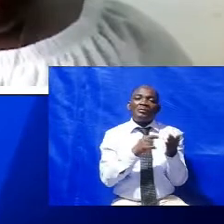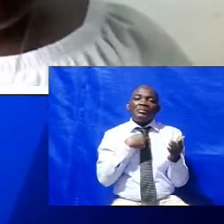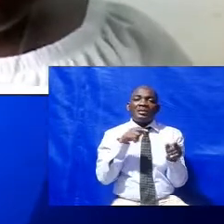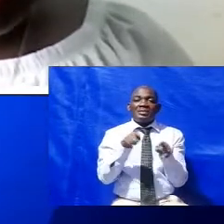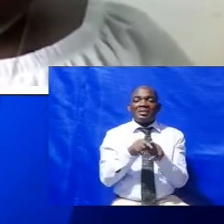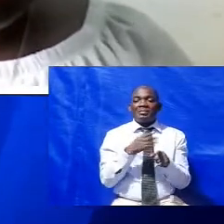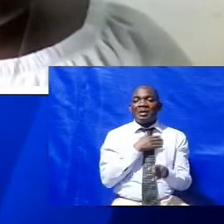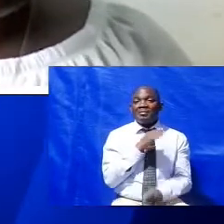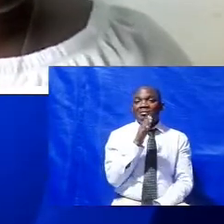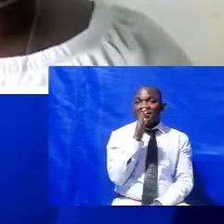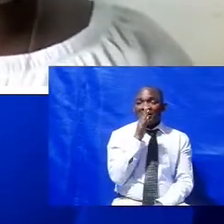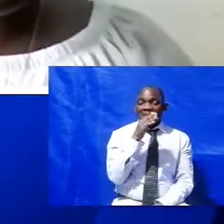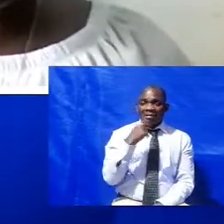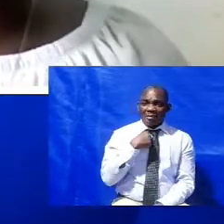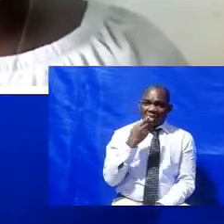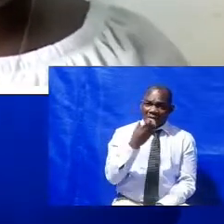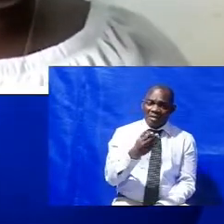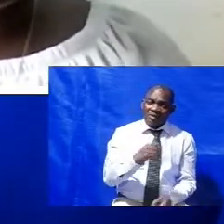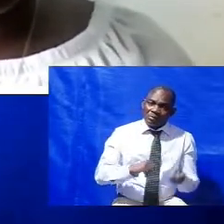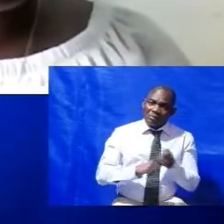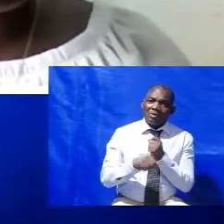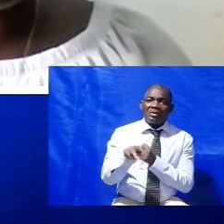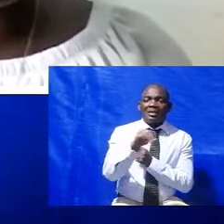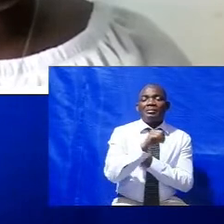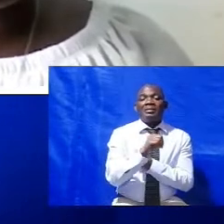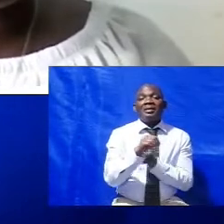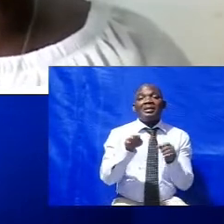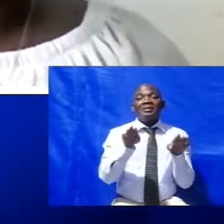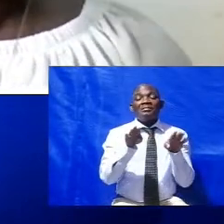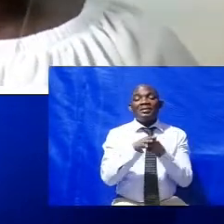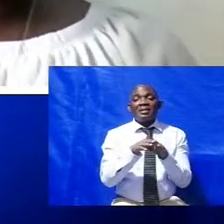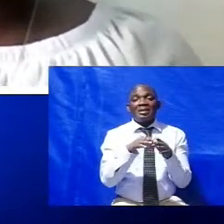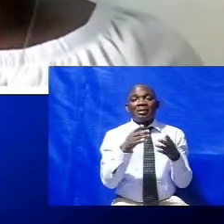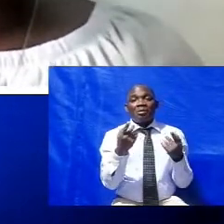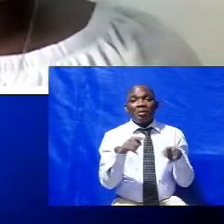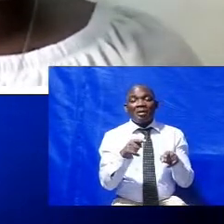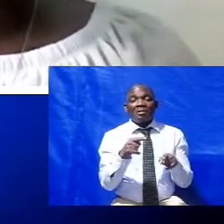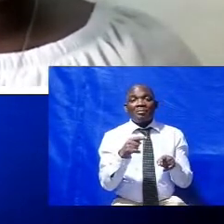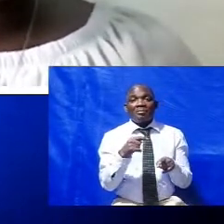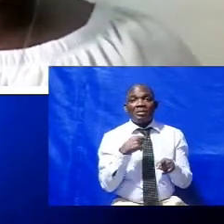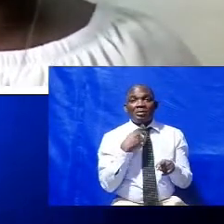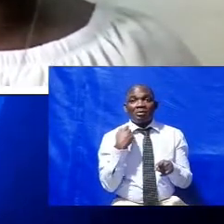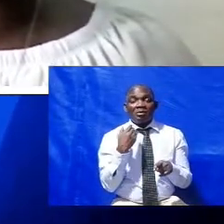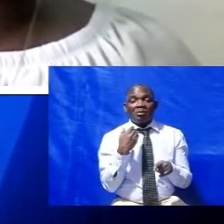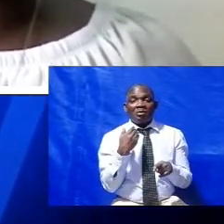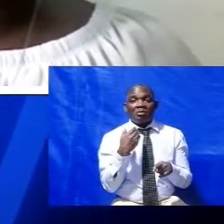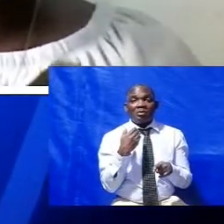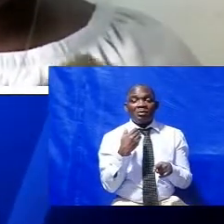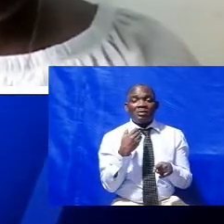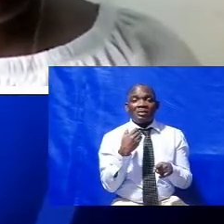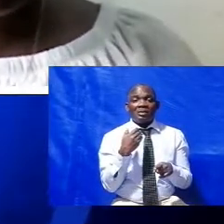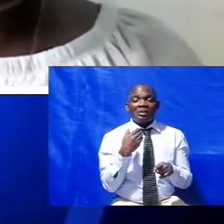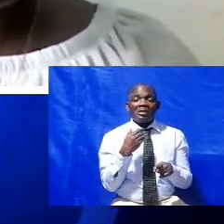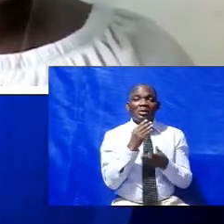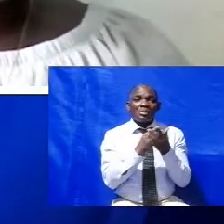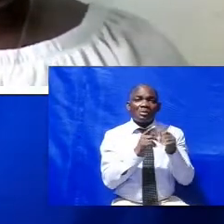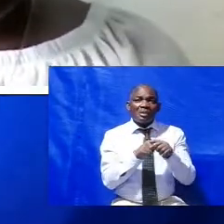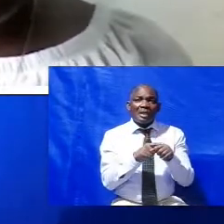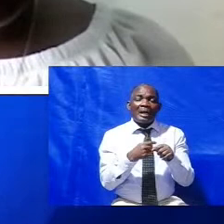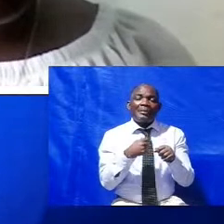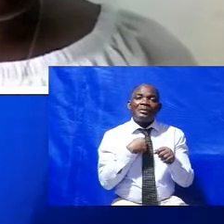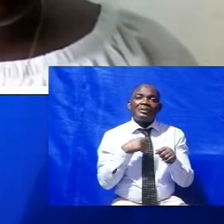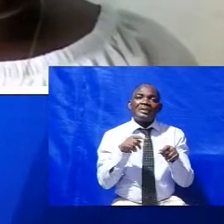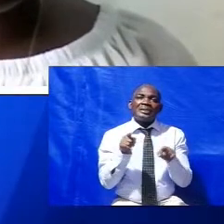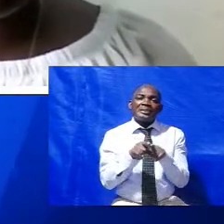like just like their mom, because I have been there for them a lot. And even in moments when I was breaking down, because there